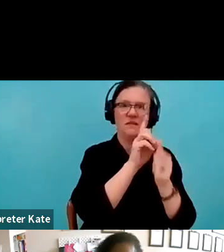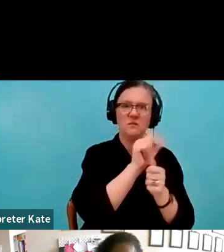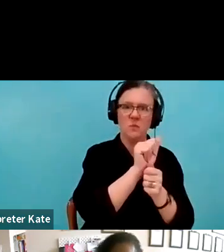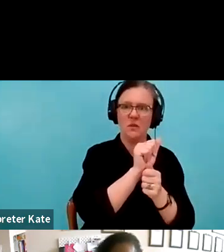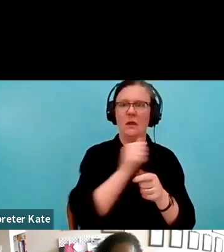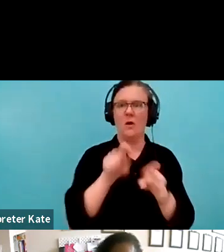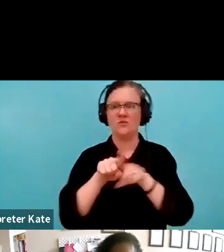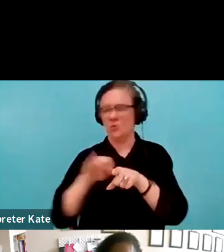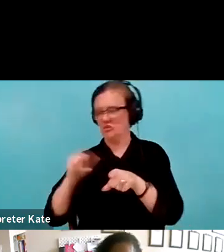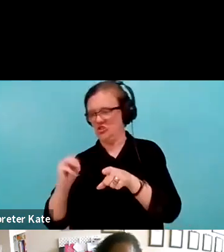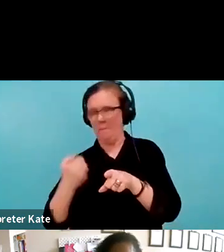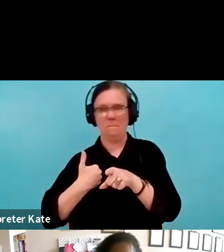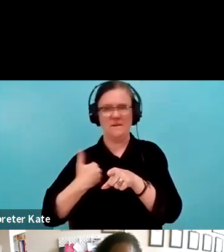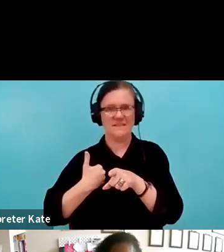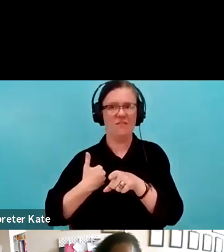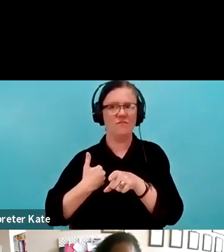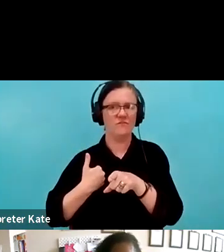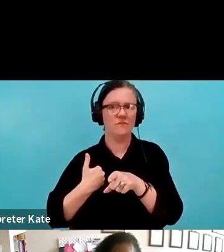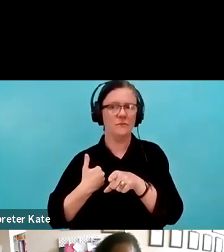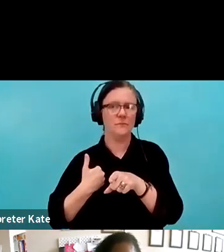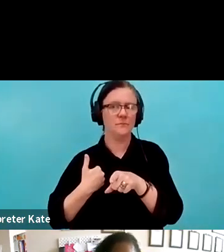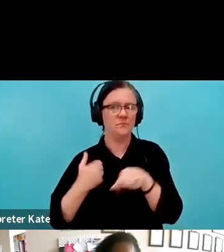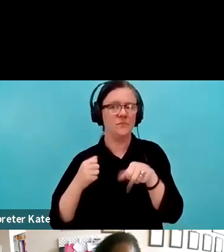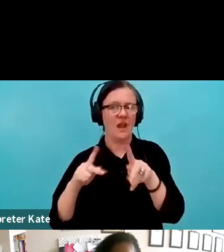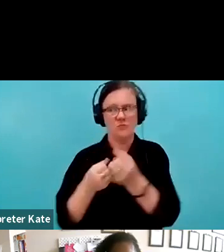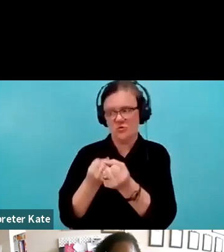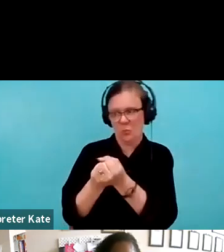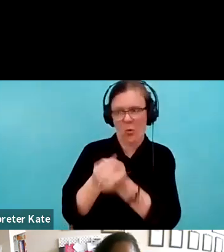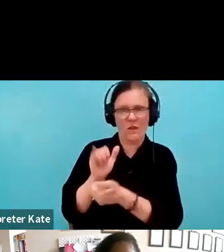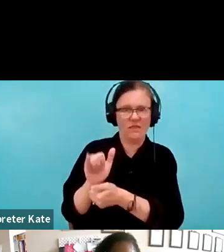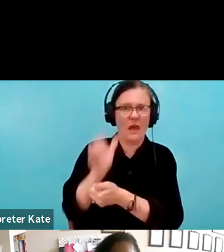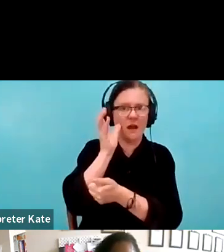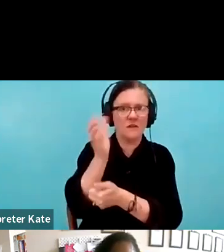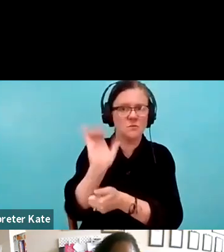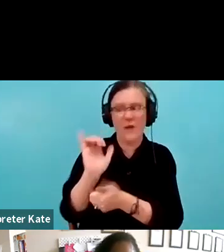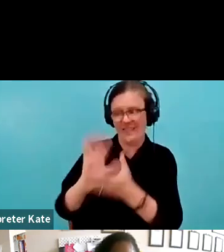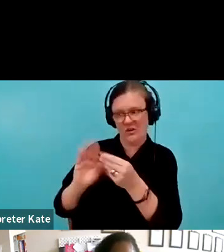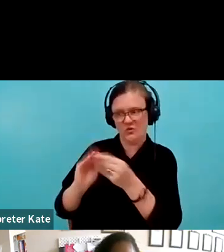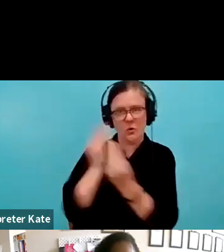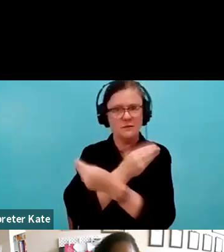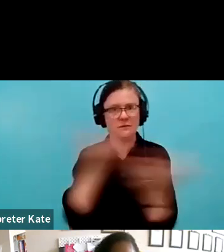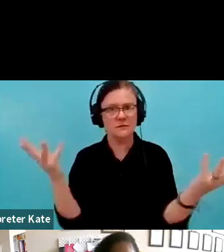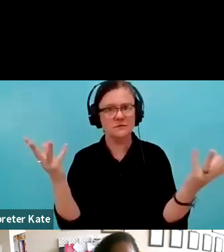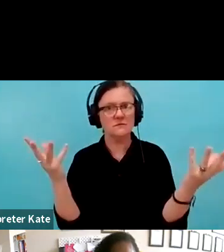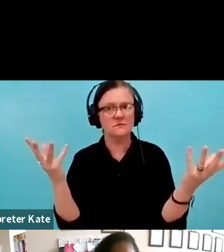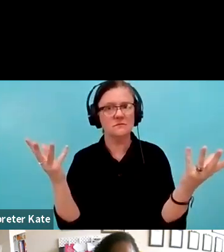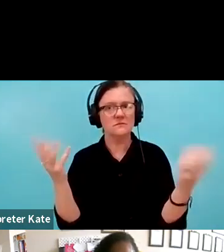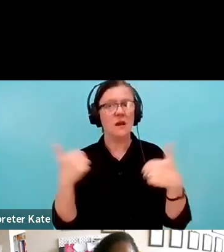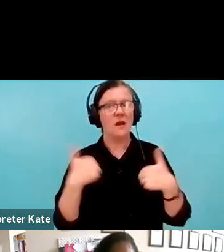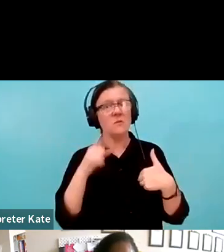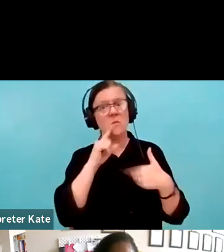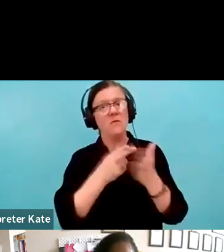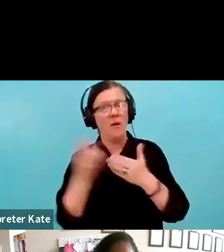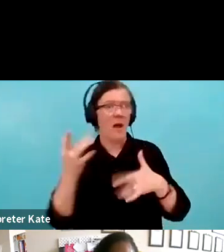and I also get to you know, to support that storytelling. So I'm really excited about it, and